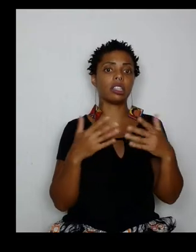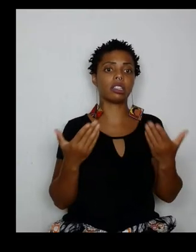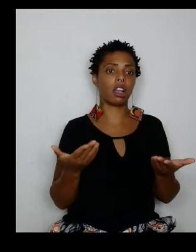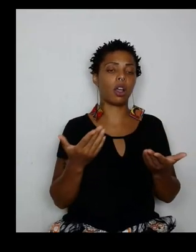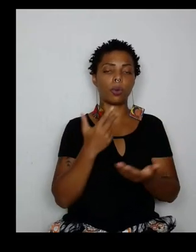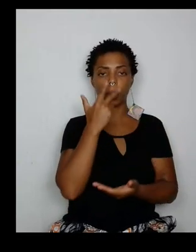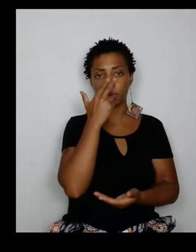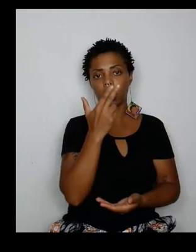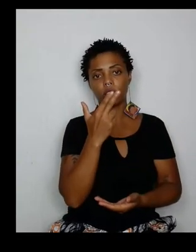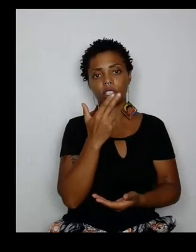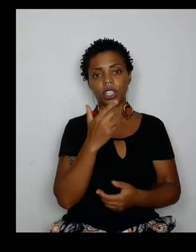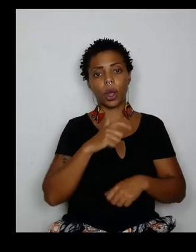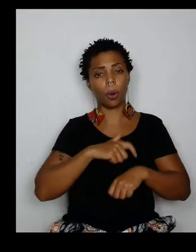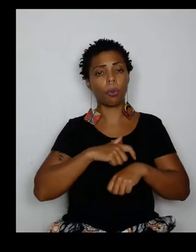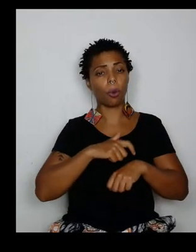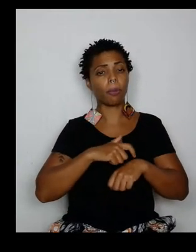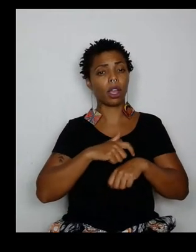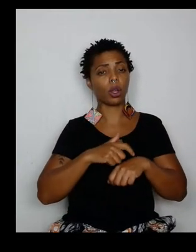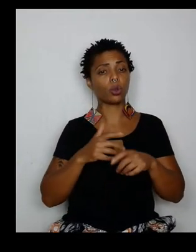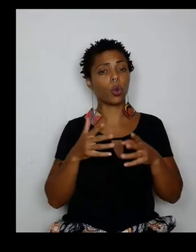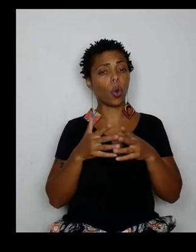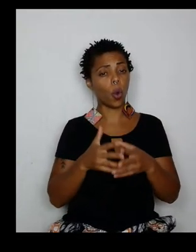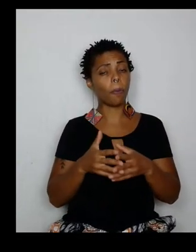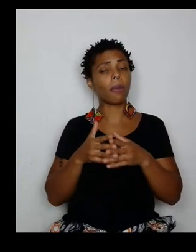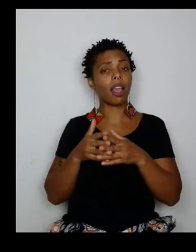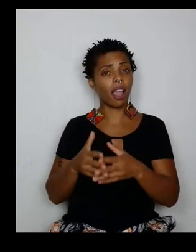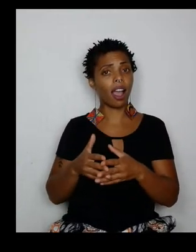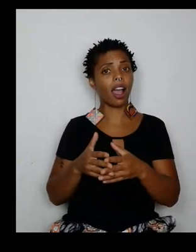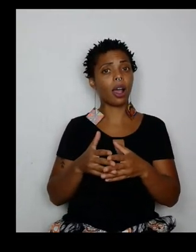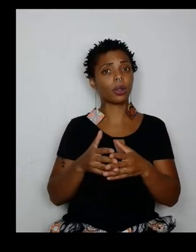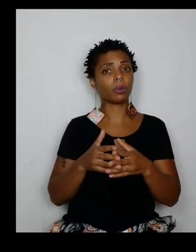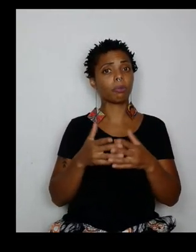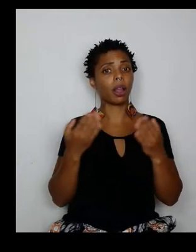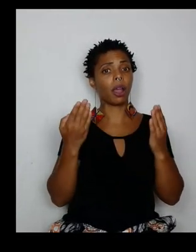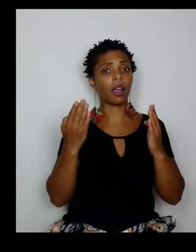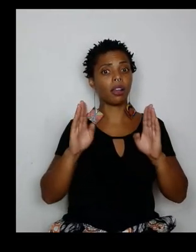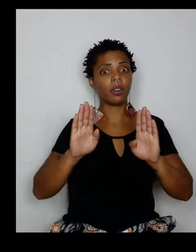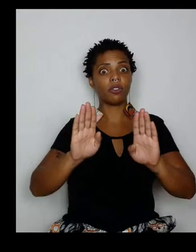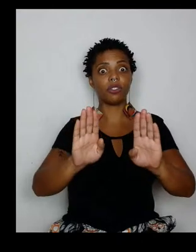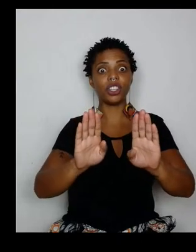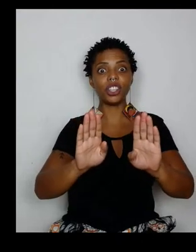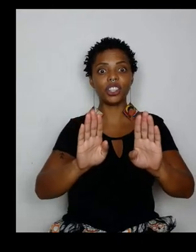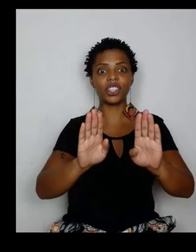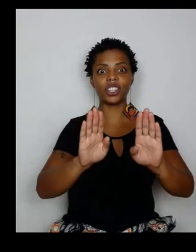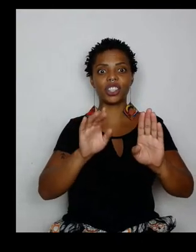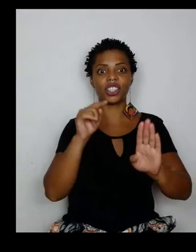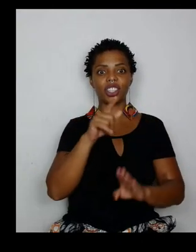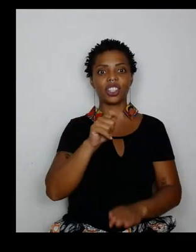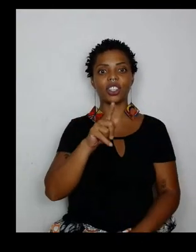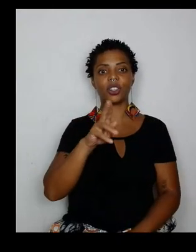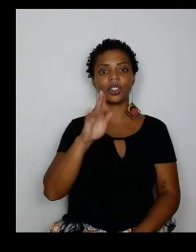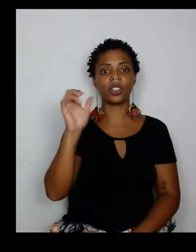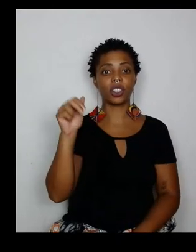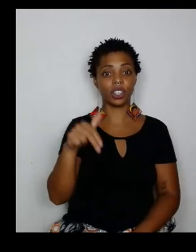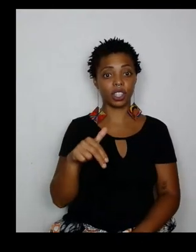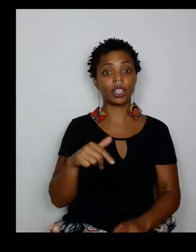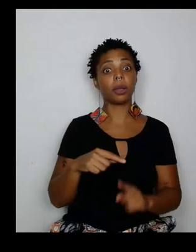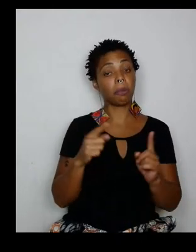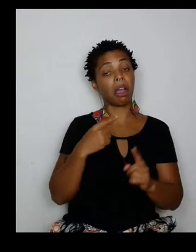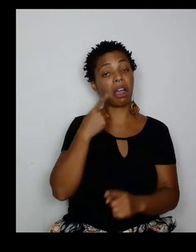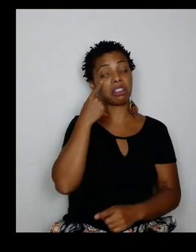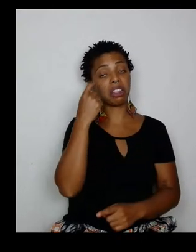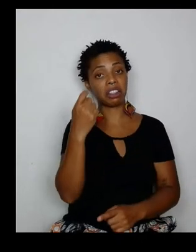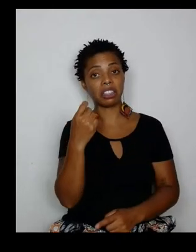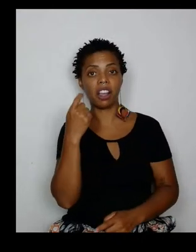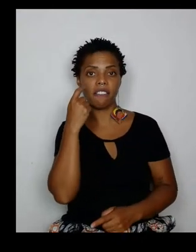stage a go-gun show and i'm going to be really interested to see how in the context of brazil with all of the racial